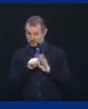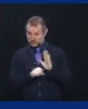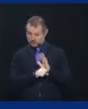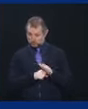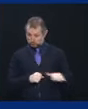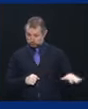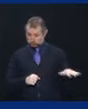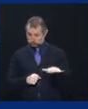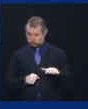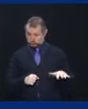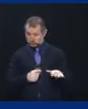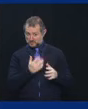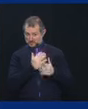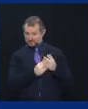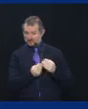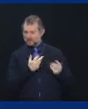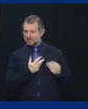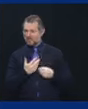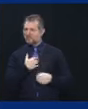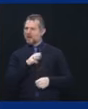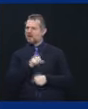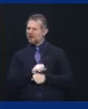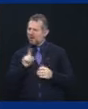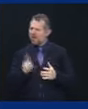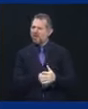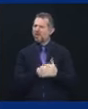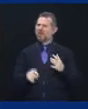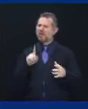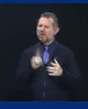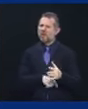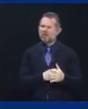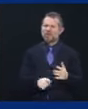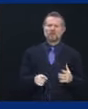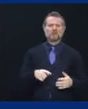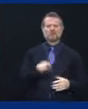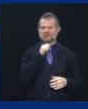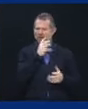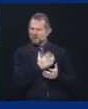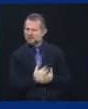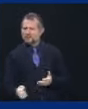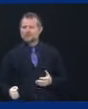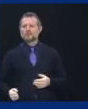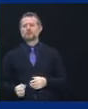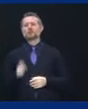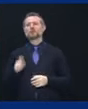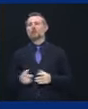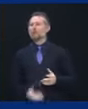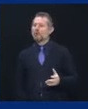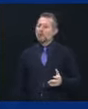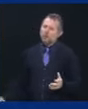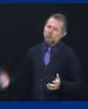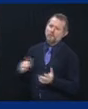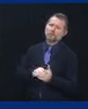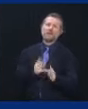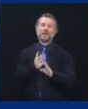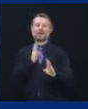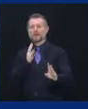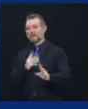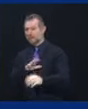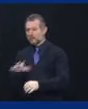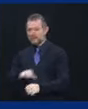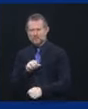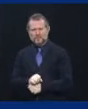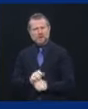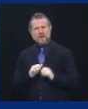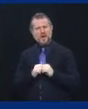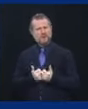of supply, and then they have to start all over again to get an appointment. So how should those be handled? How can